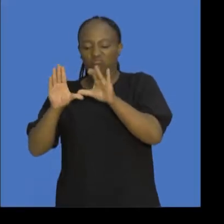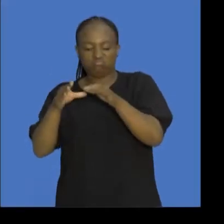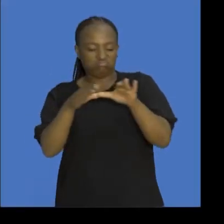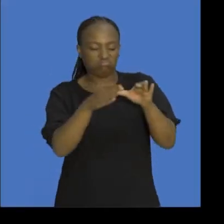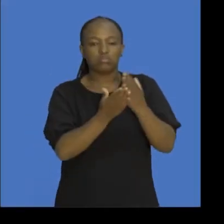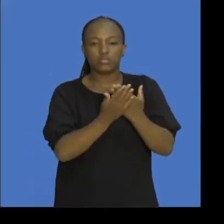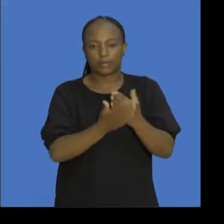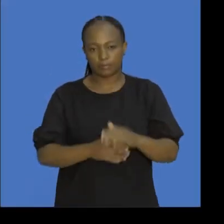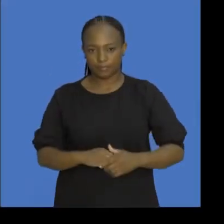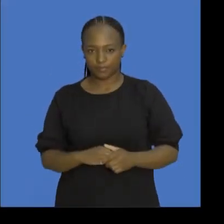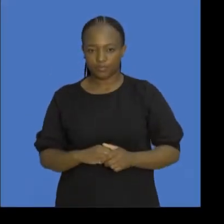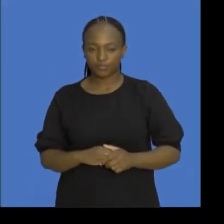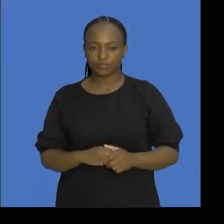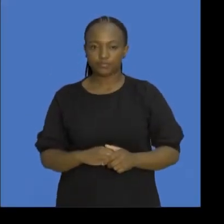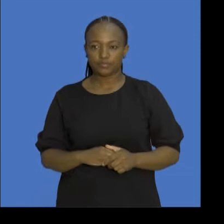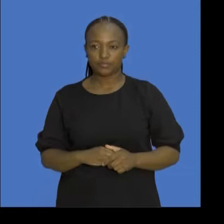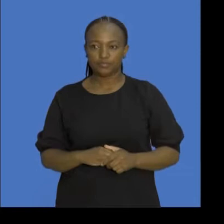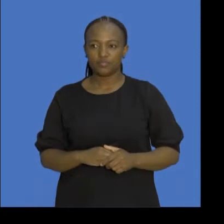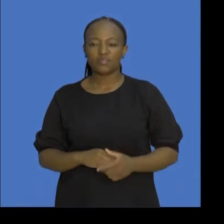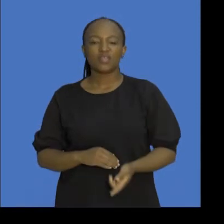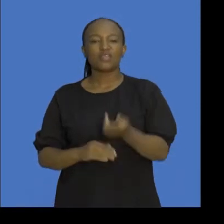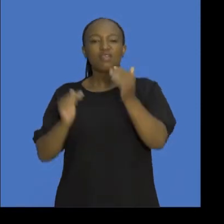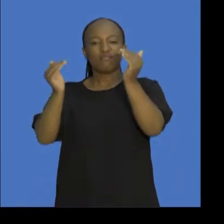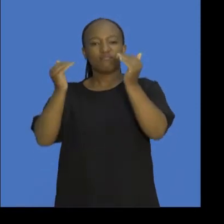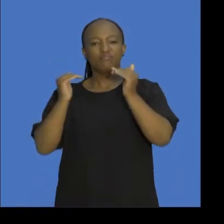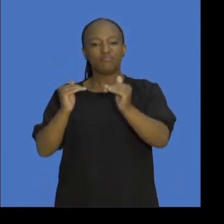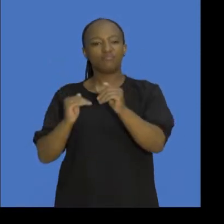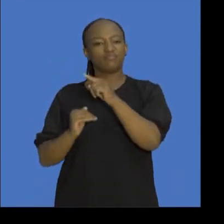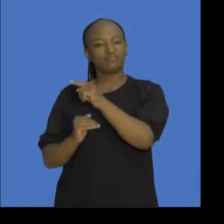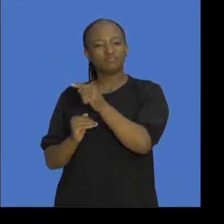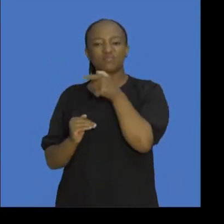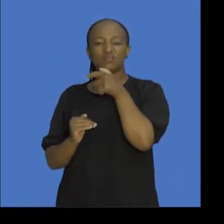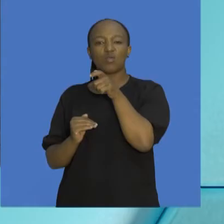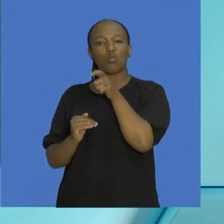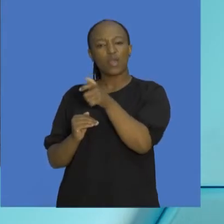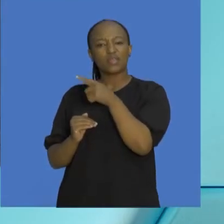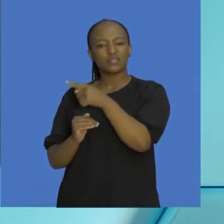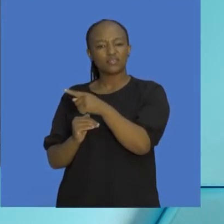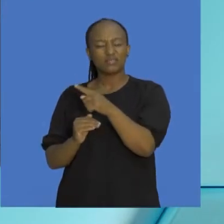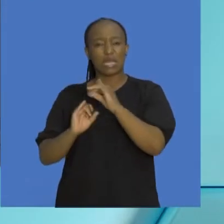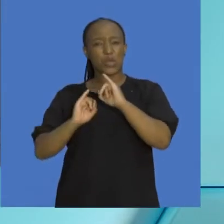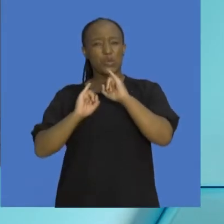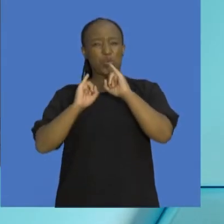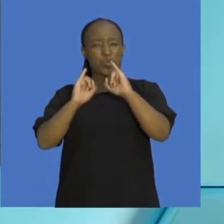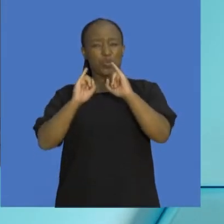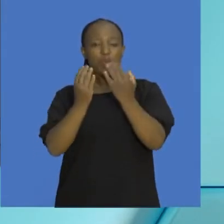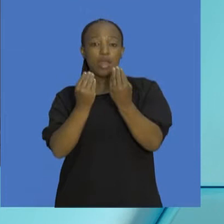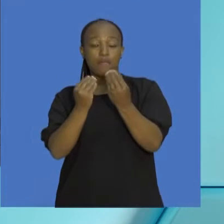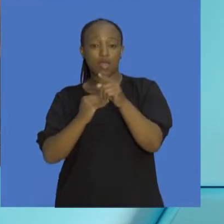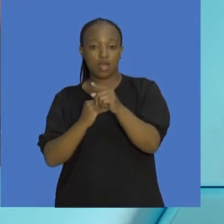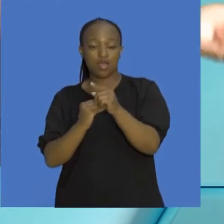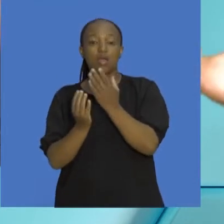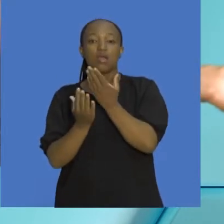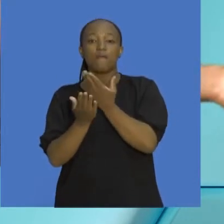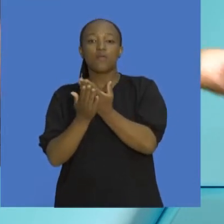So what about the extreme value? So the extreme value can either be